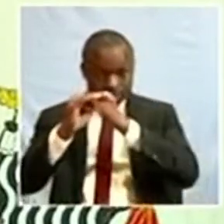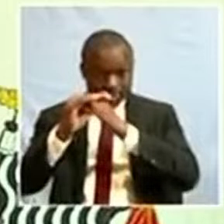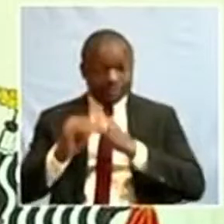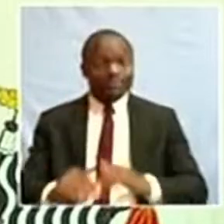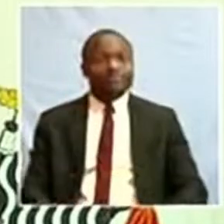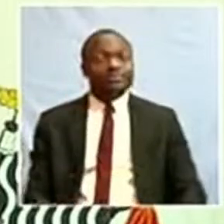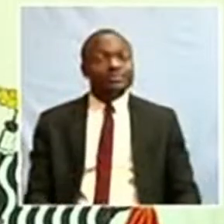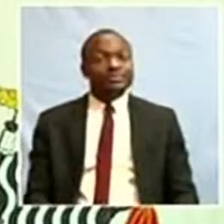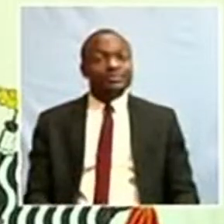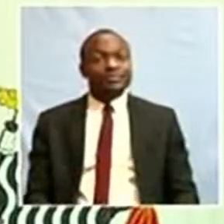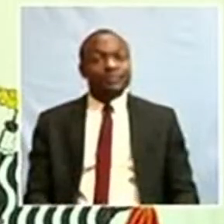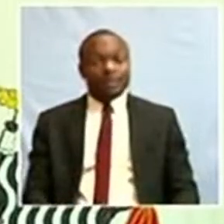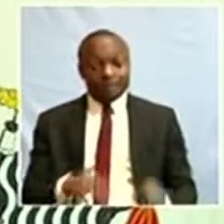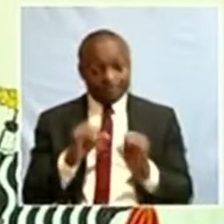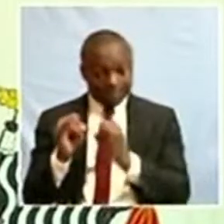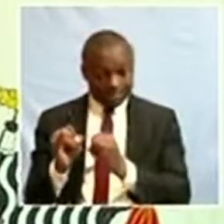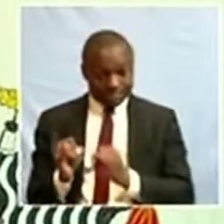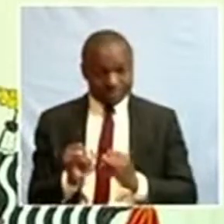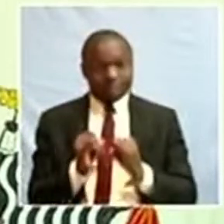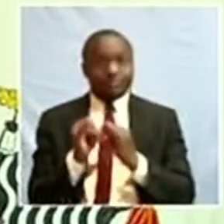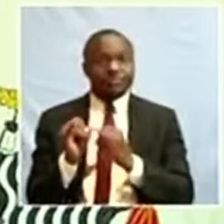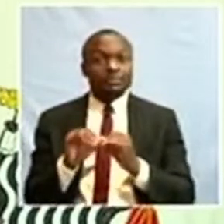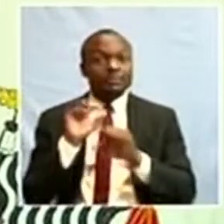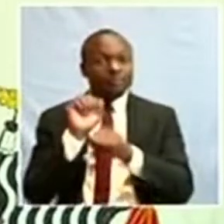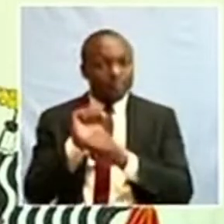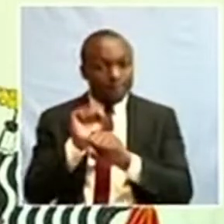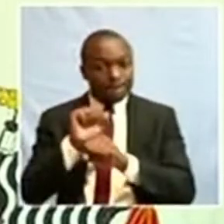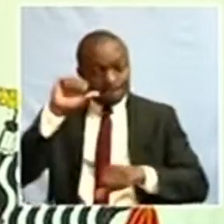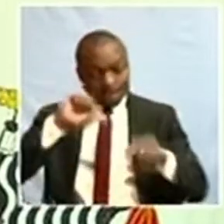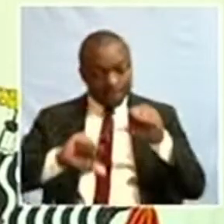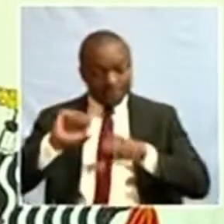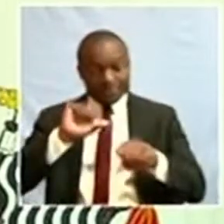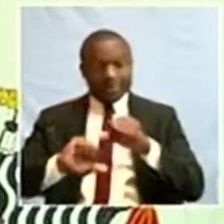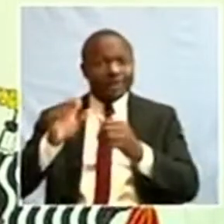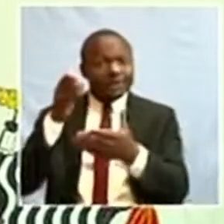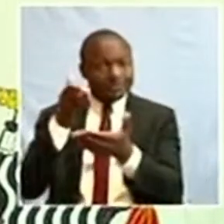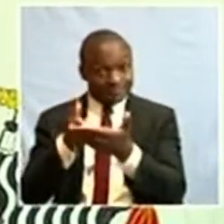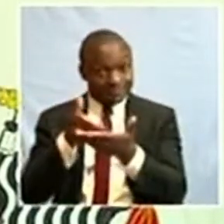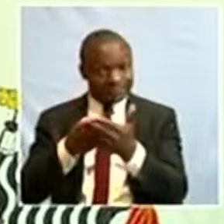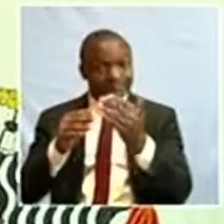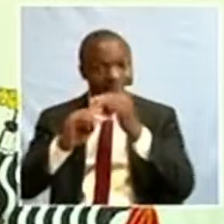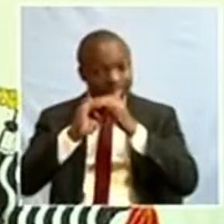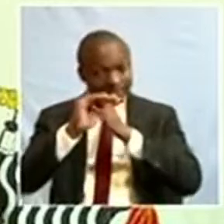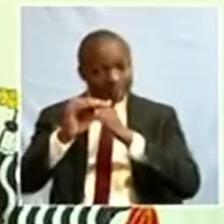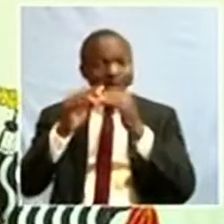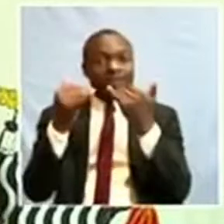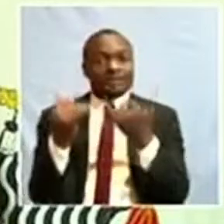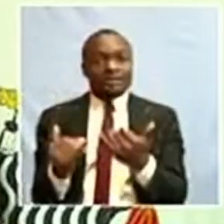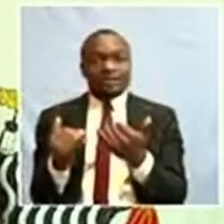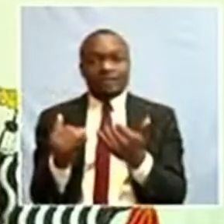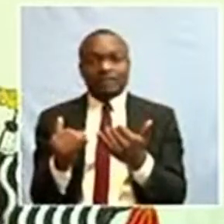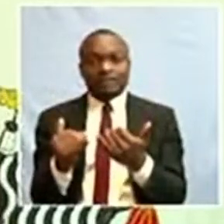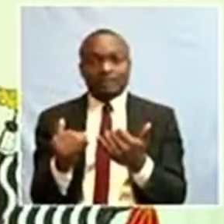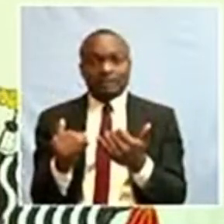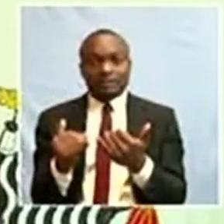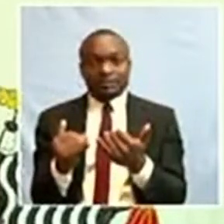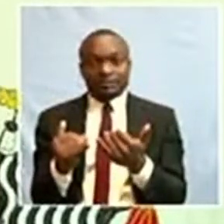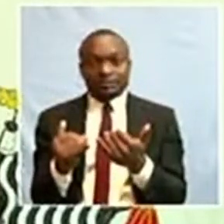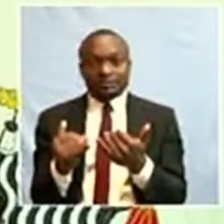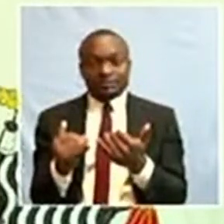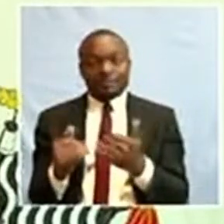the execution or performing the audit stage, this is the stage where we now evaluate